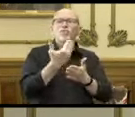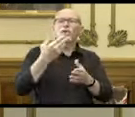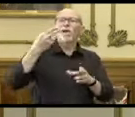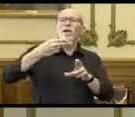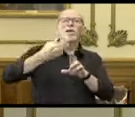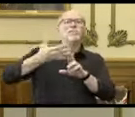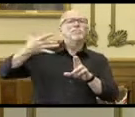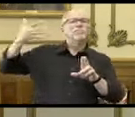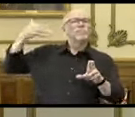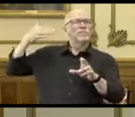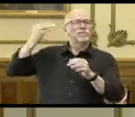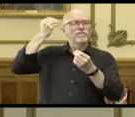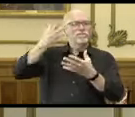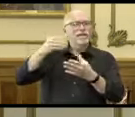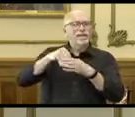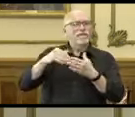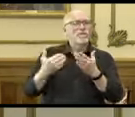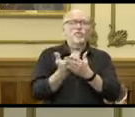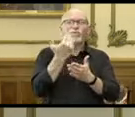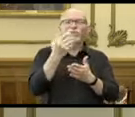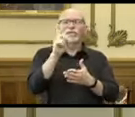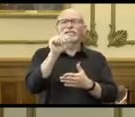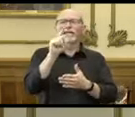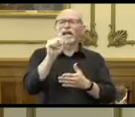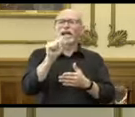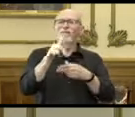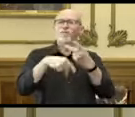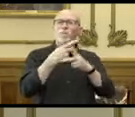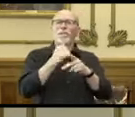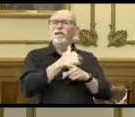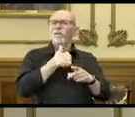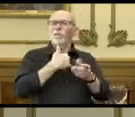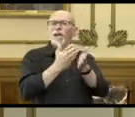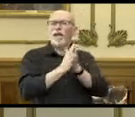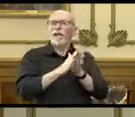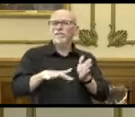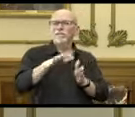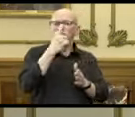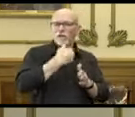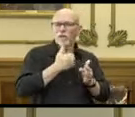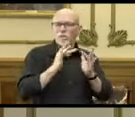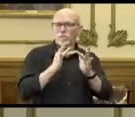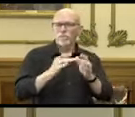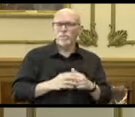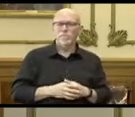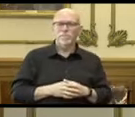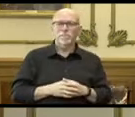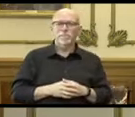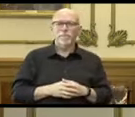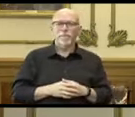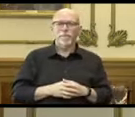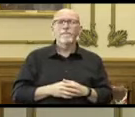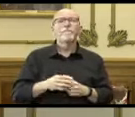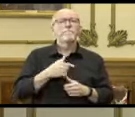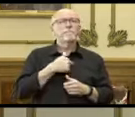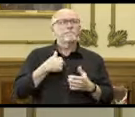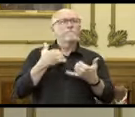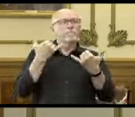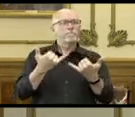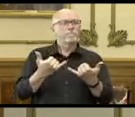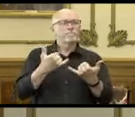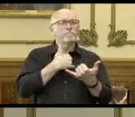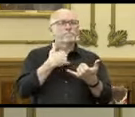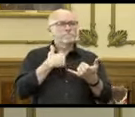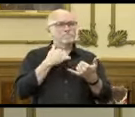historical data in the new data format that we require for our dashboard. We are calling all of